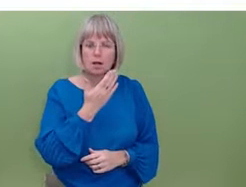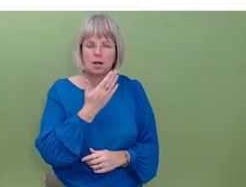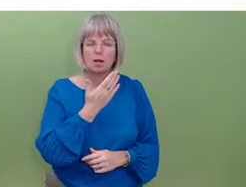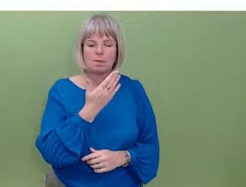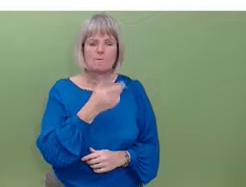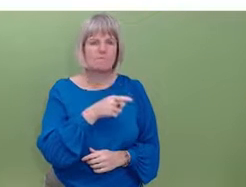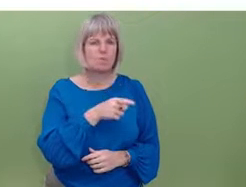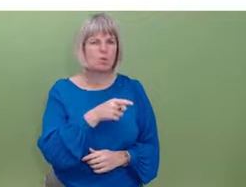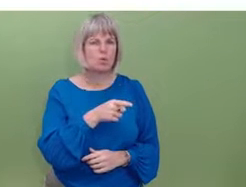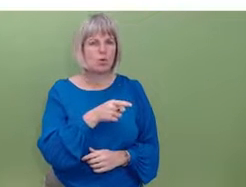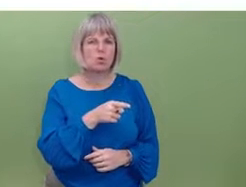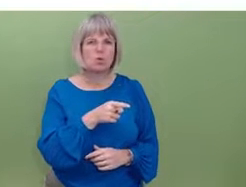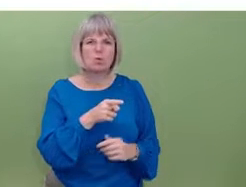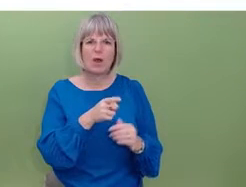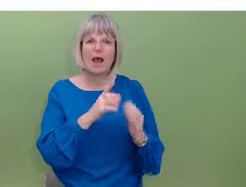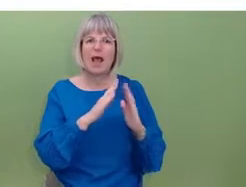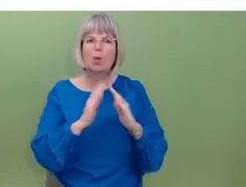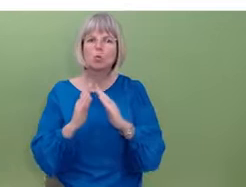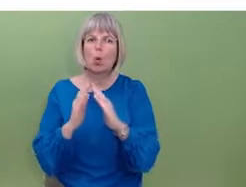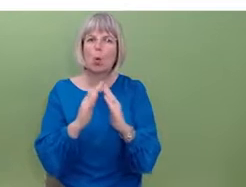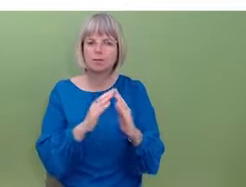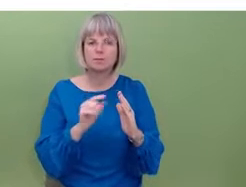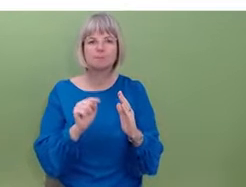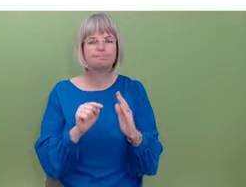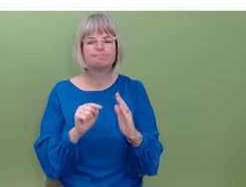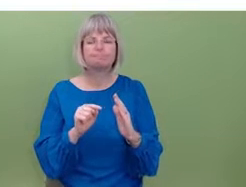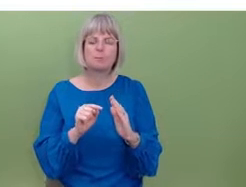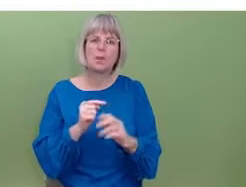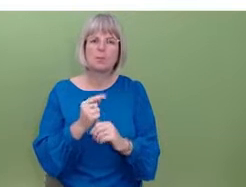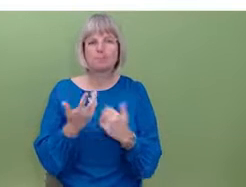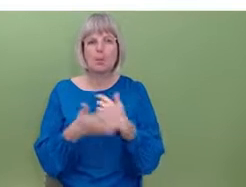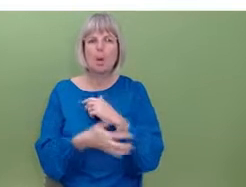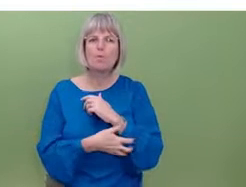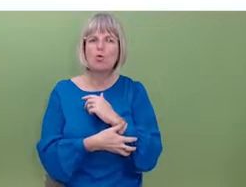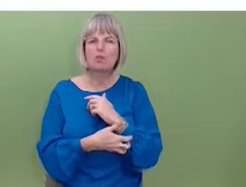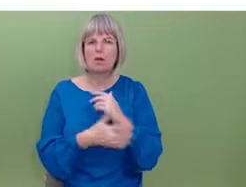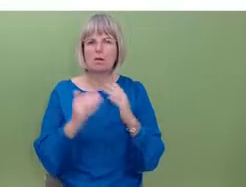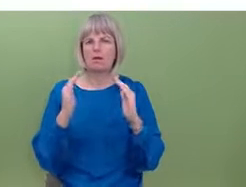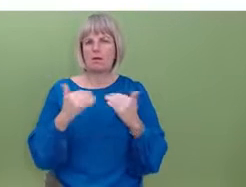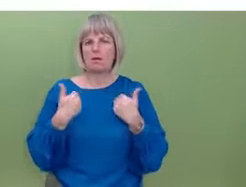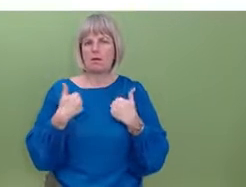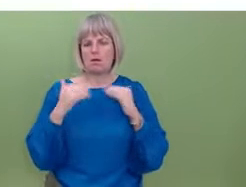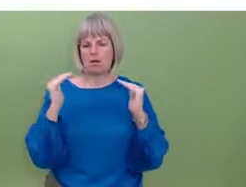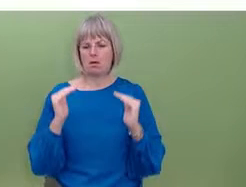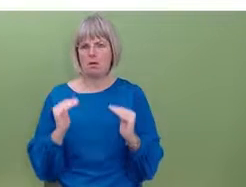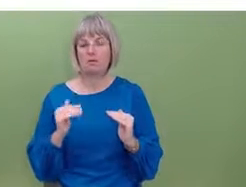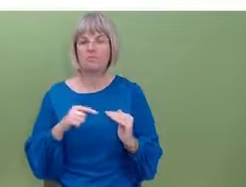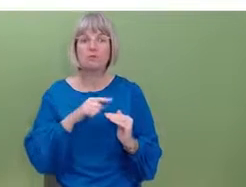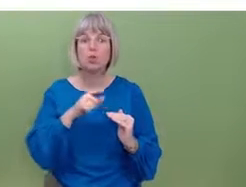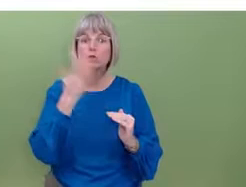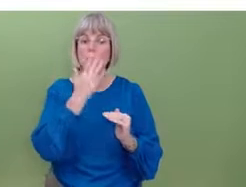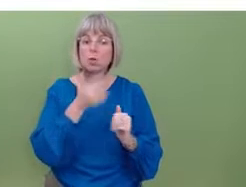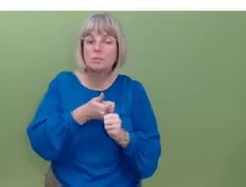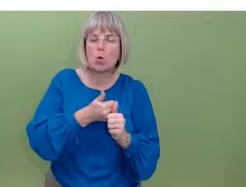for households that are less well off is actually lower. And that's a particular